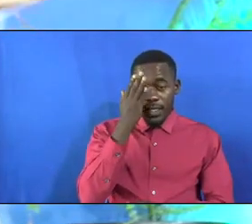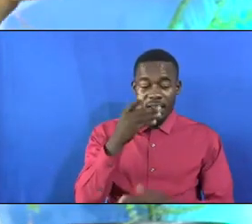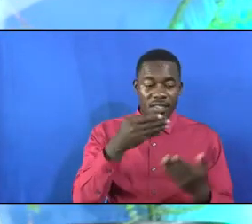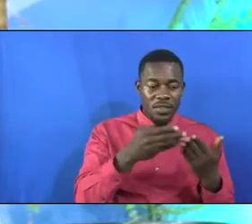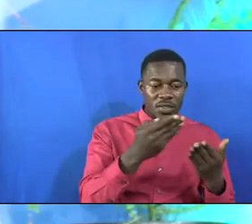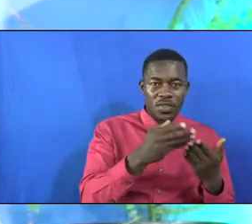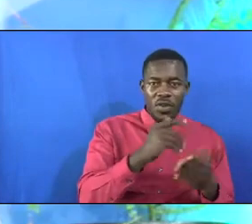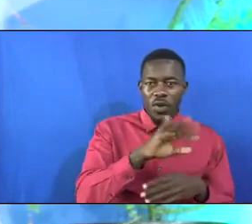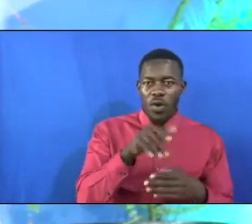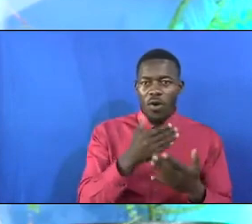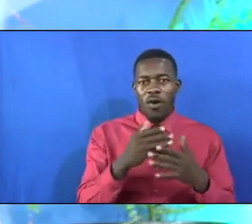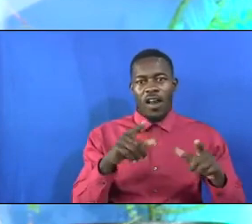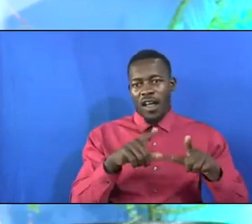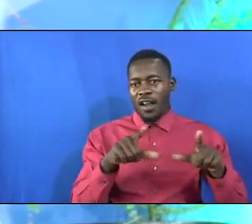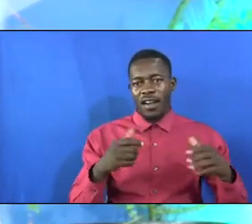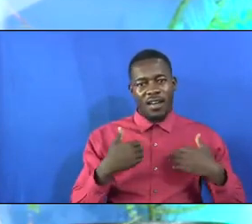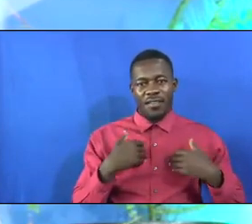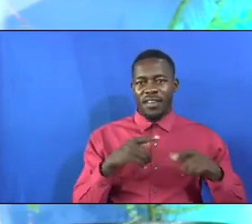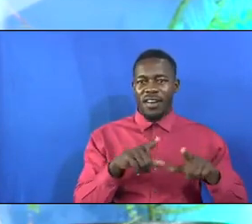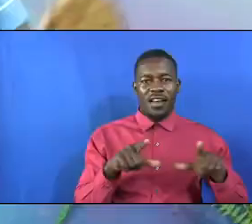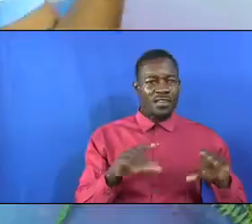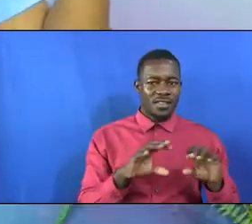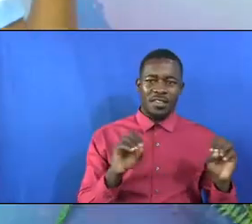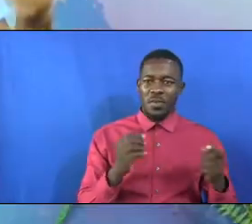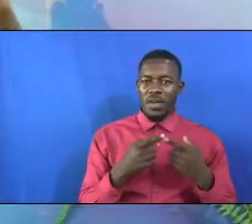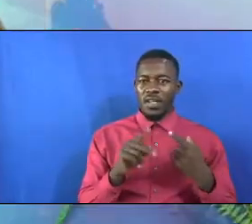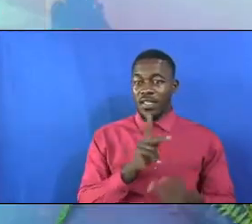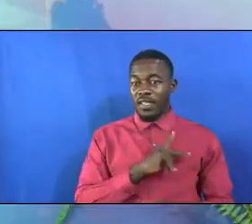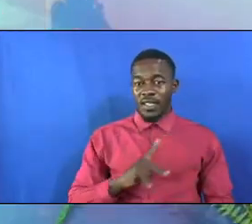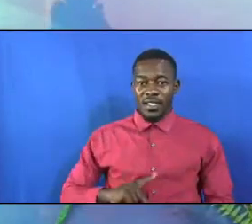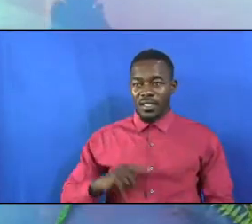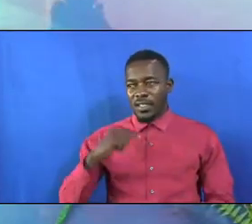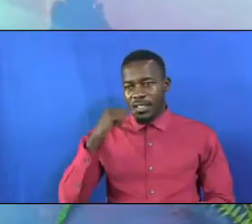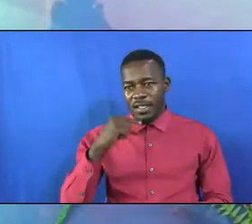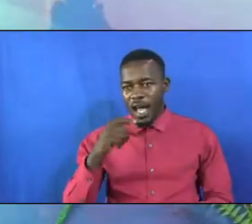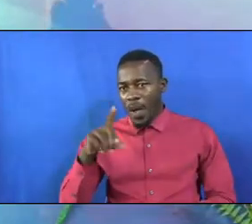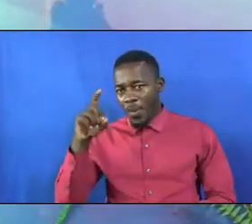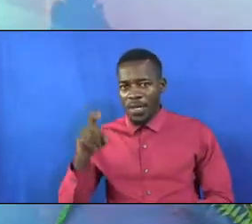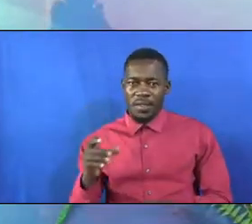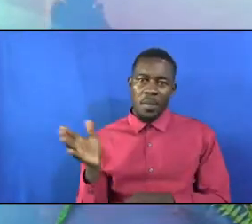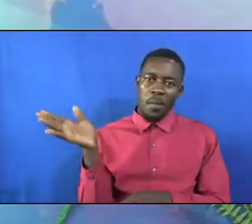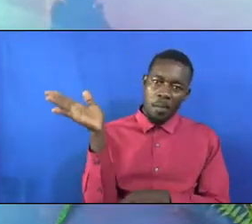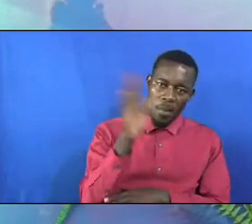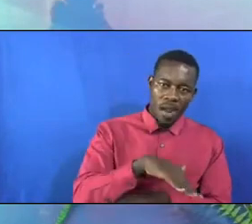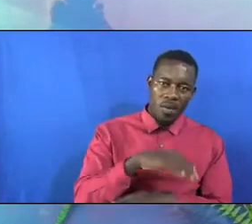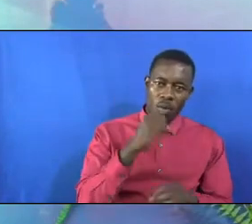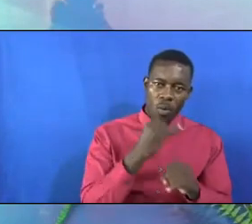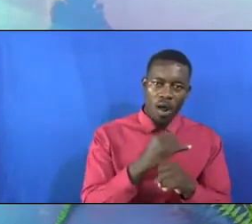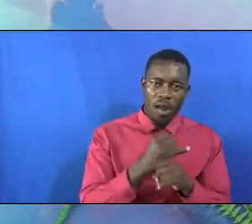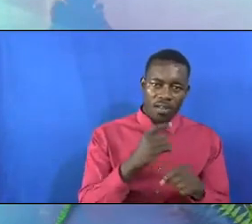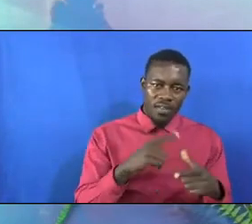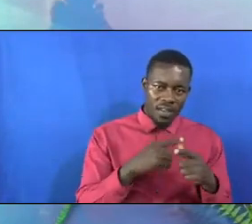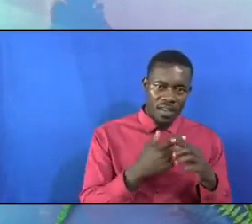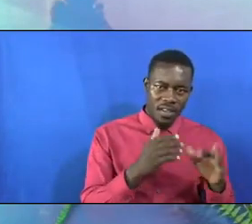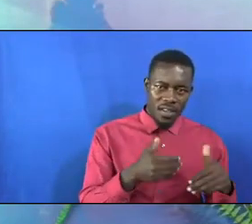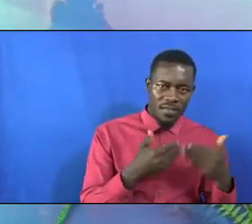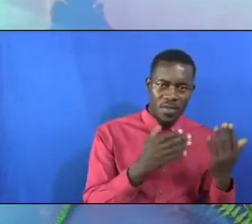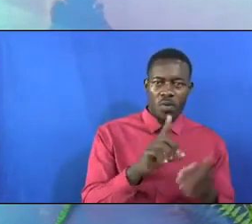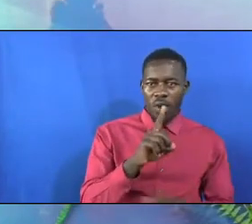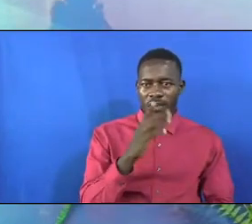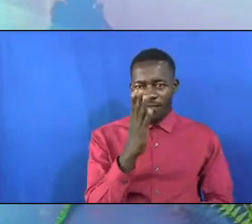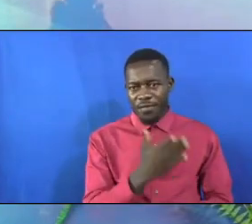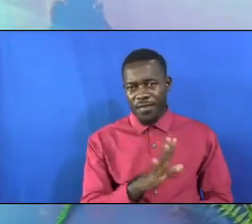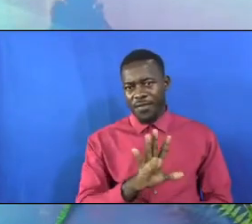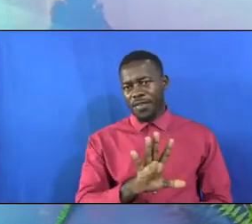from? No, he actually knew very well. But the spirit of prophecy in Patriarchs and Prophet, page 242, tells